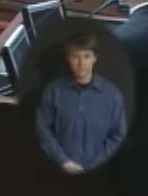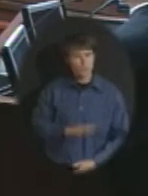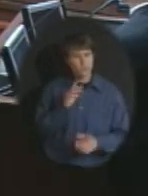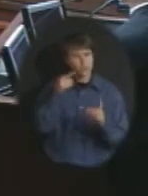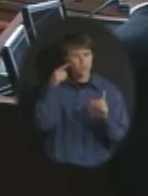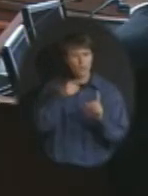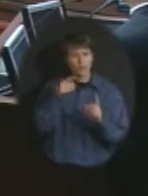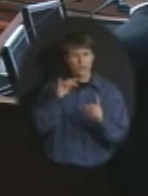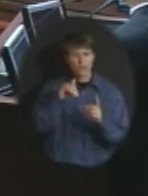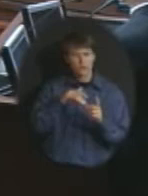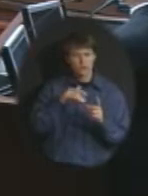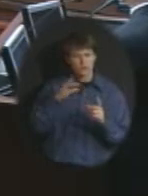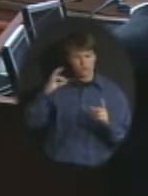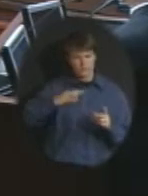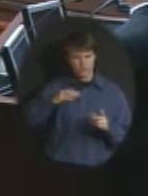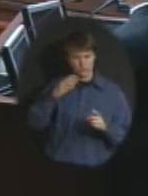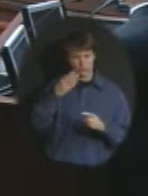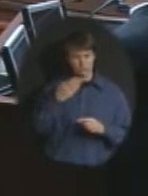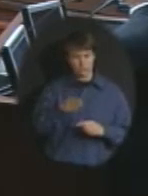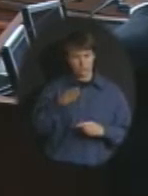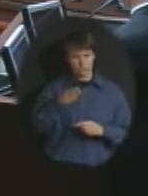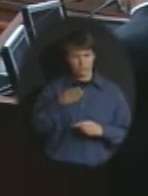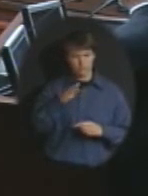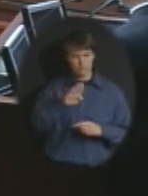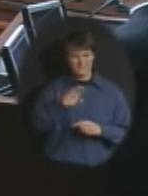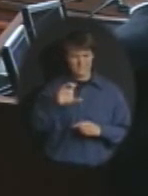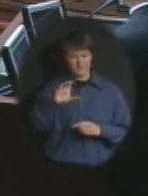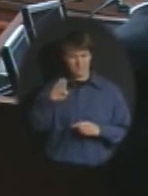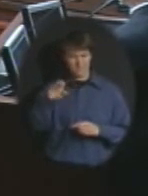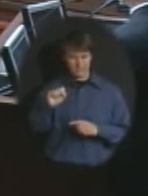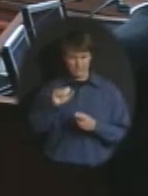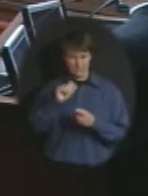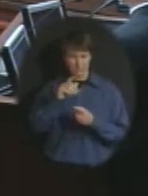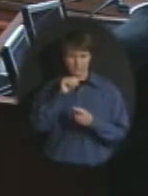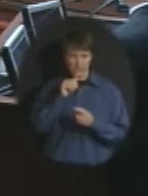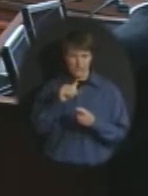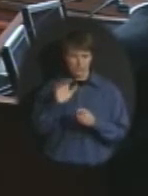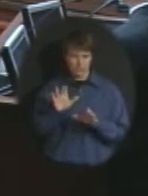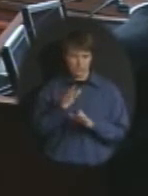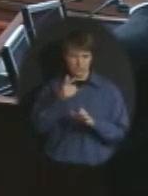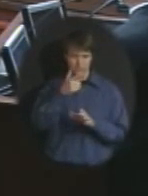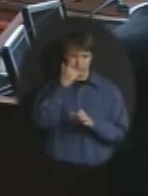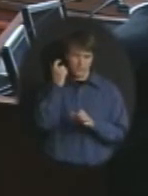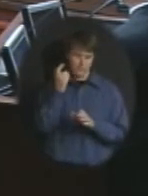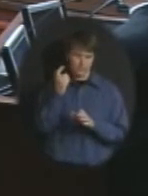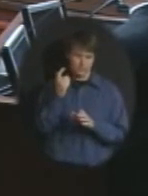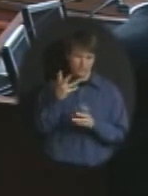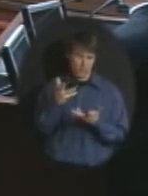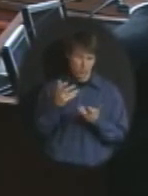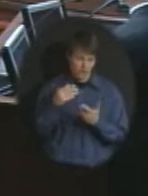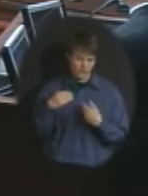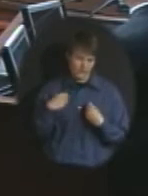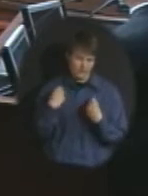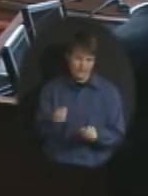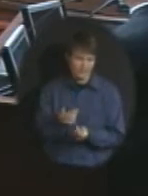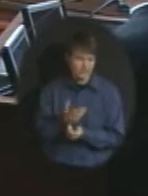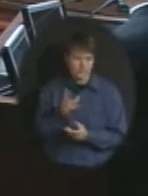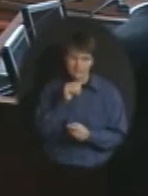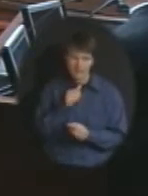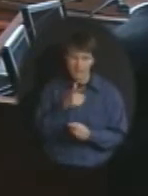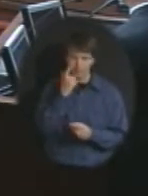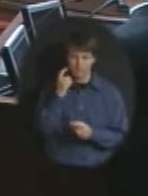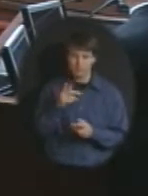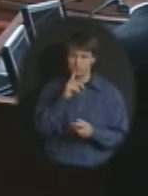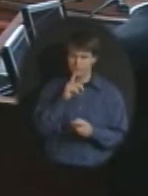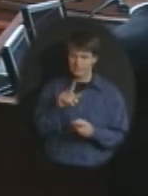there is an advantage of Blue Cross Blue Shield because they're not just doing this out of the goodness of their heart. Okay, so they are earning, by moving those reserves is a tax advantage